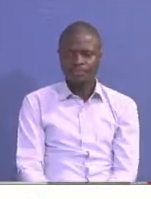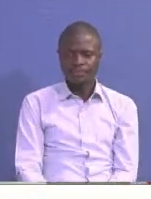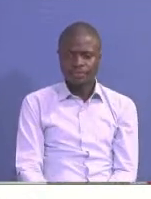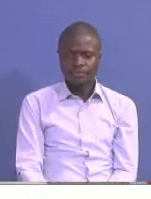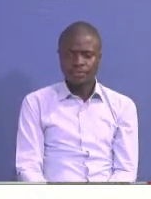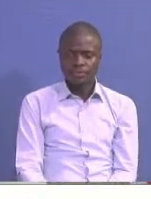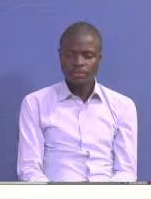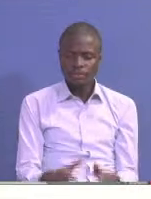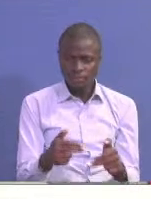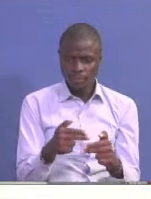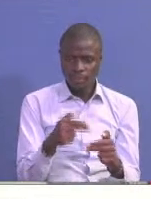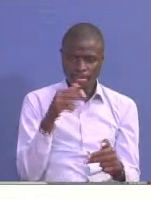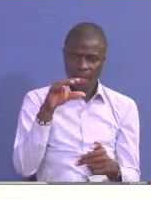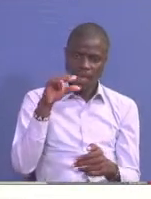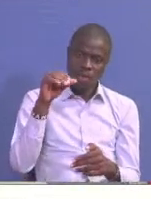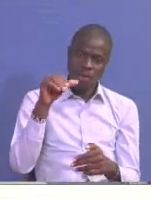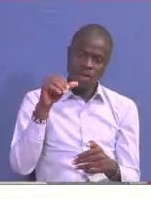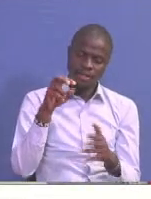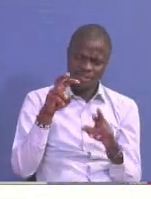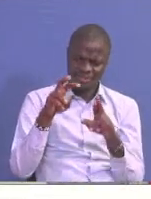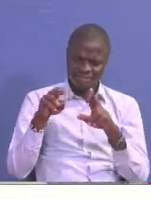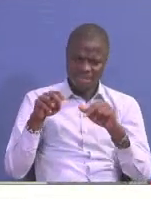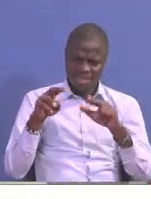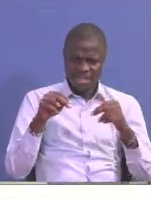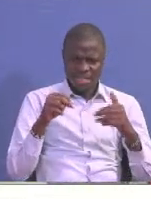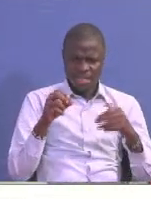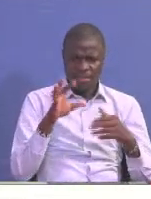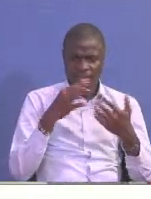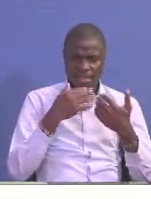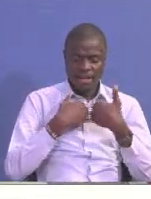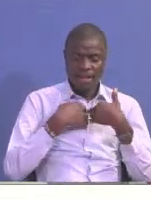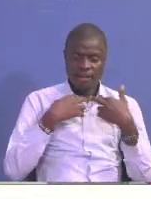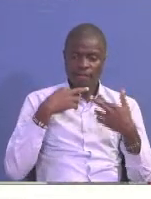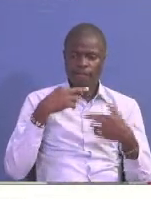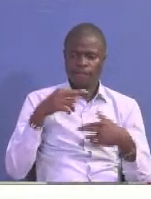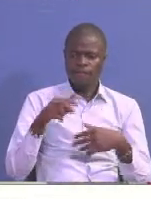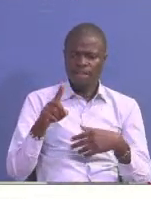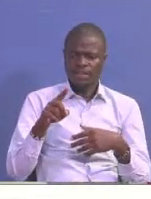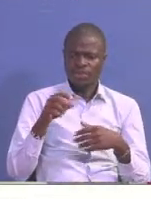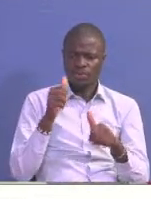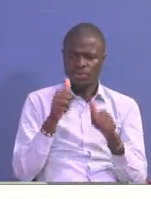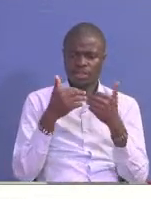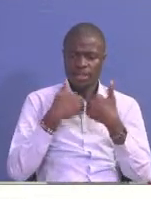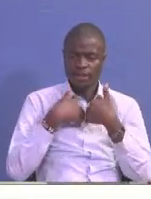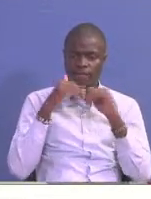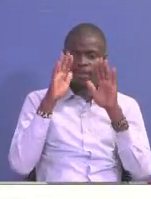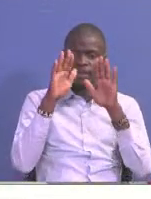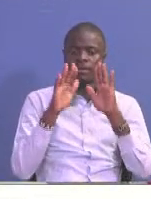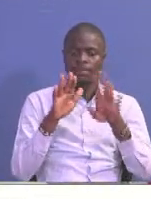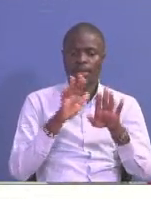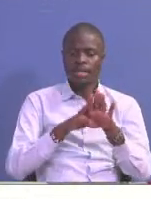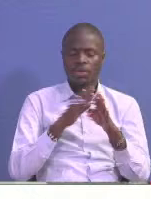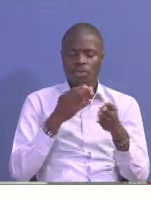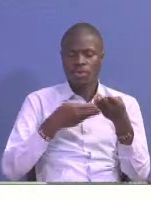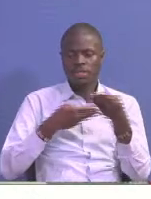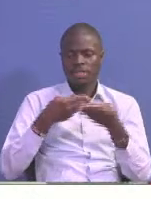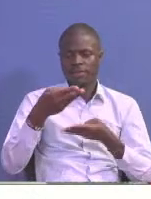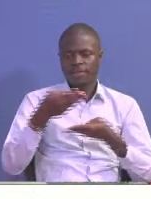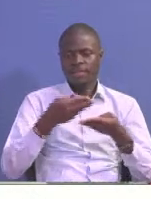High quality research are to have results which have impact on